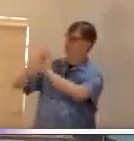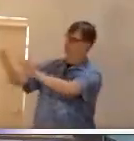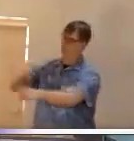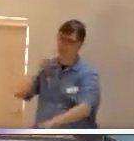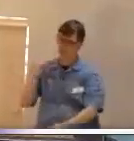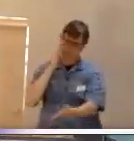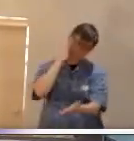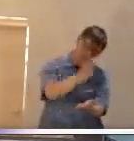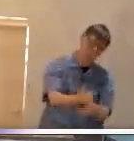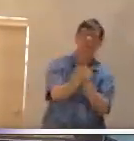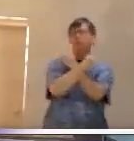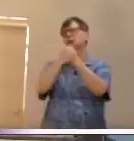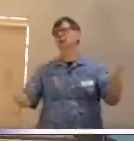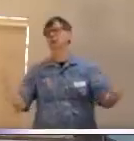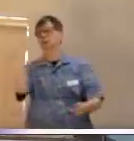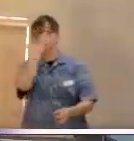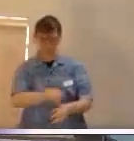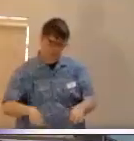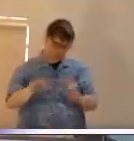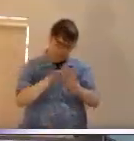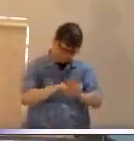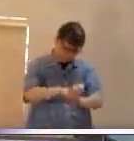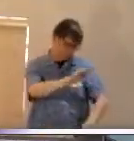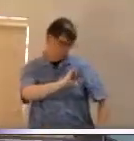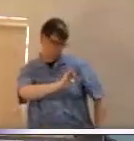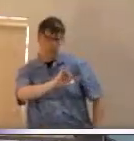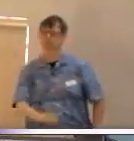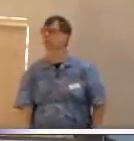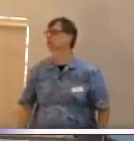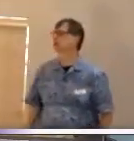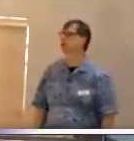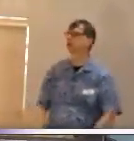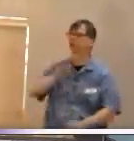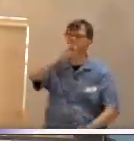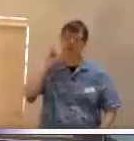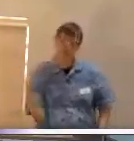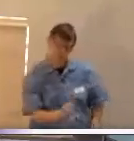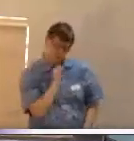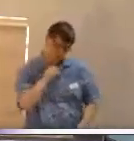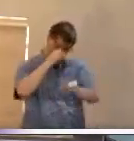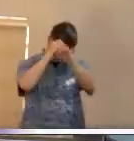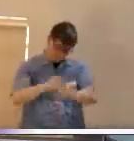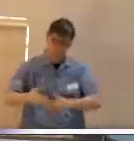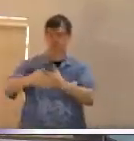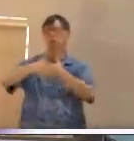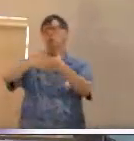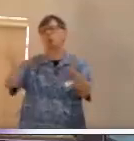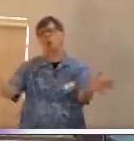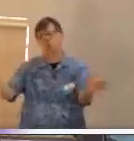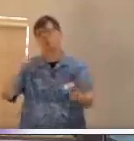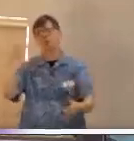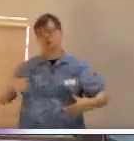truth is revealed and it has crystallized in our hearts, and it just breaks us open, and we just feel